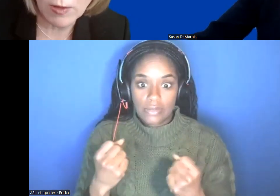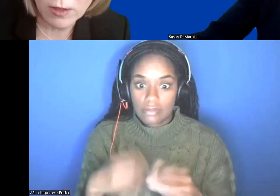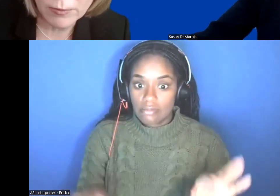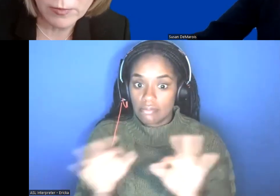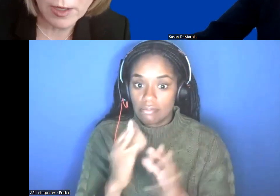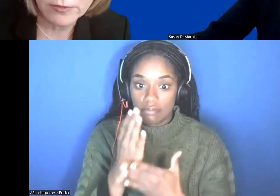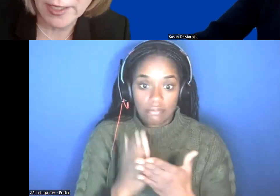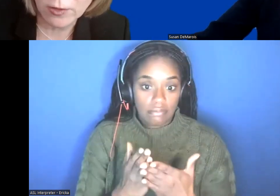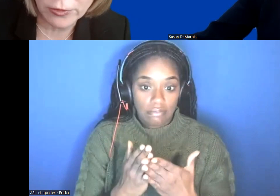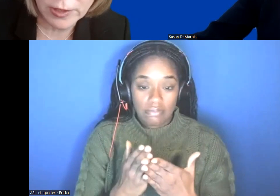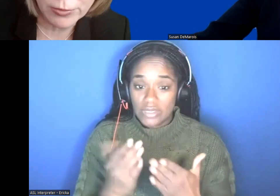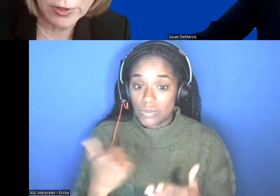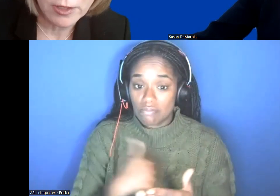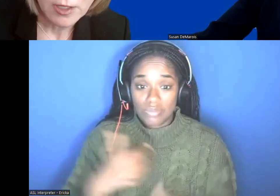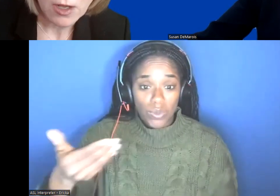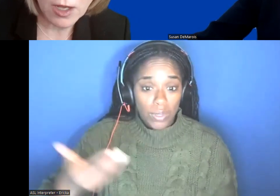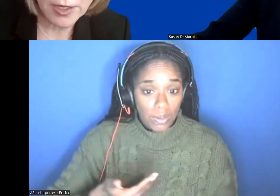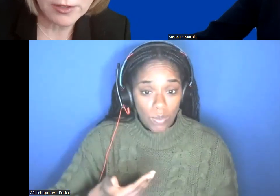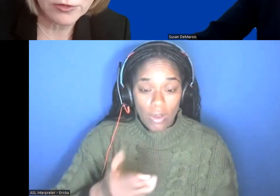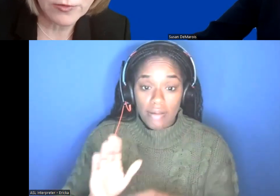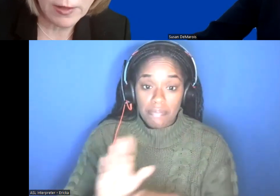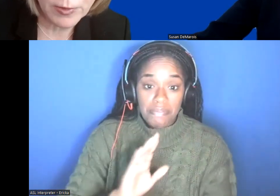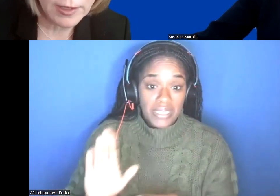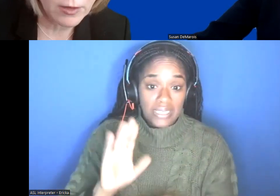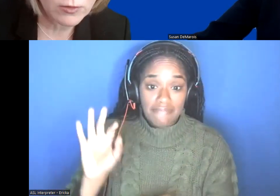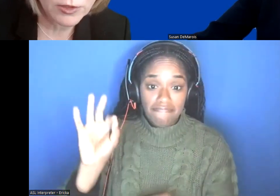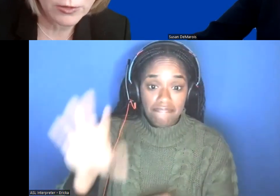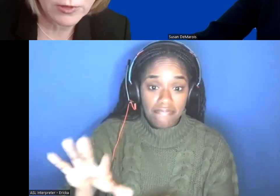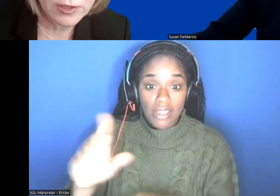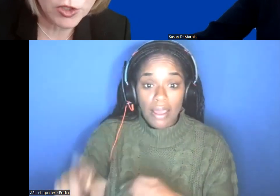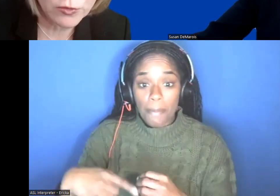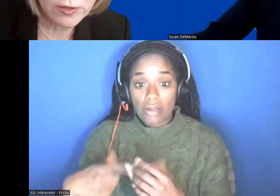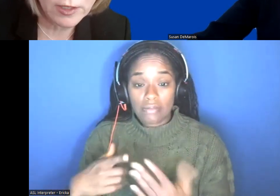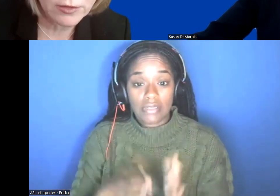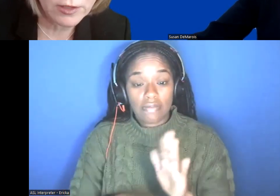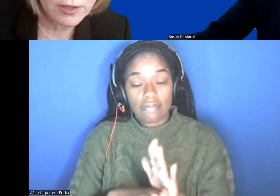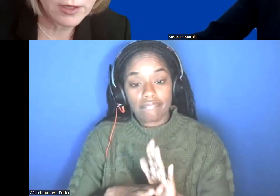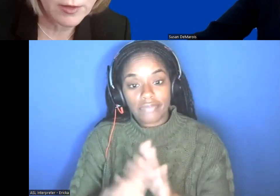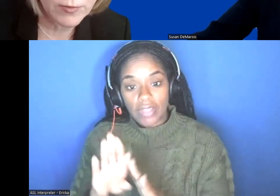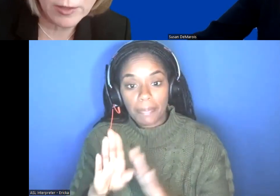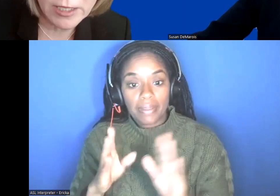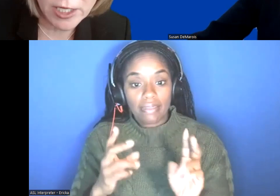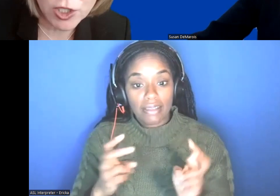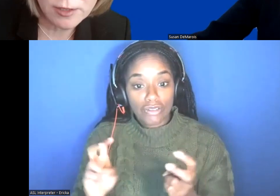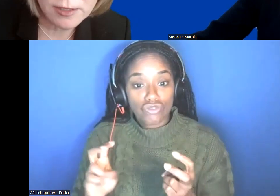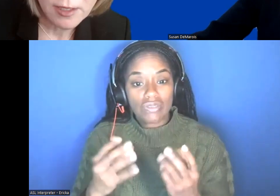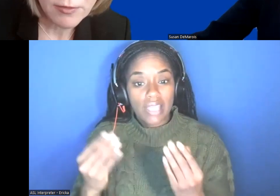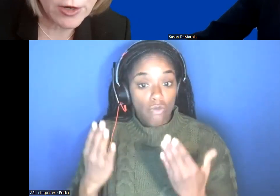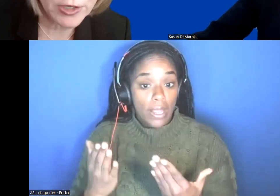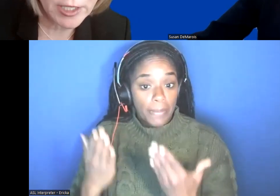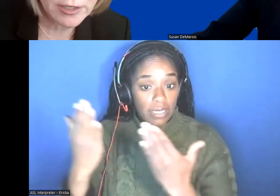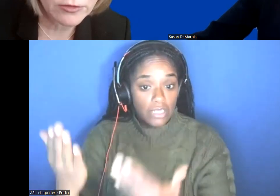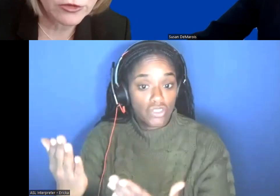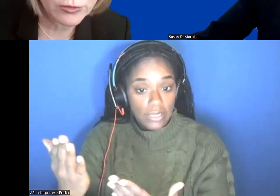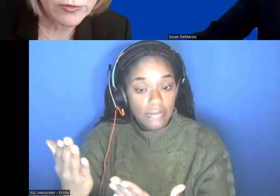would welcome stakeholder input on developing out, the issues and the recommendations that